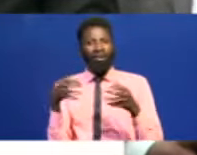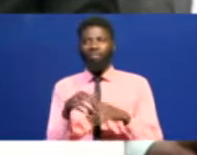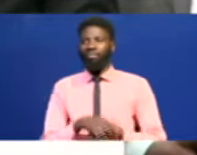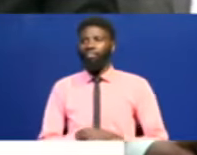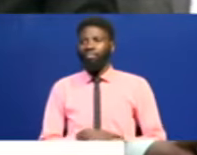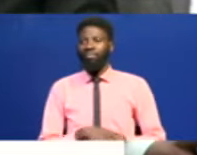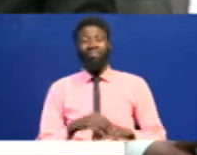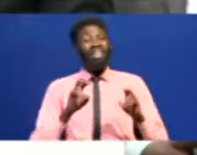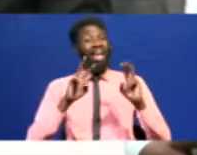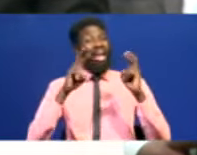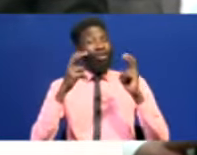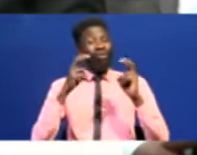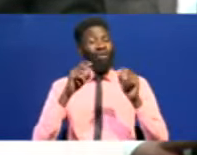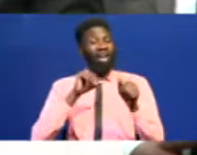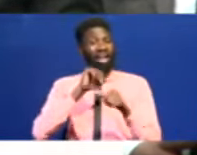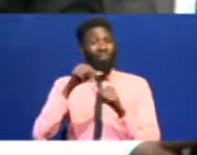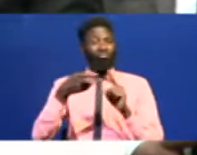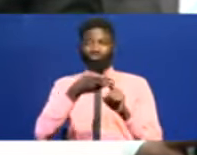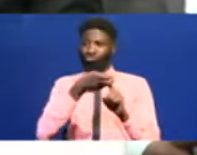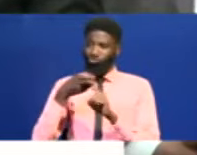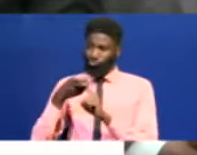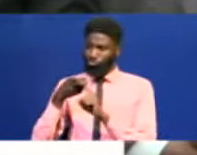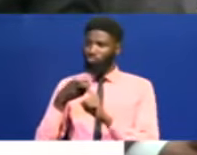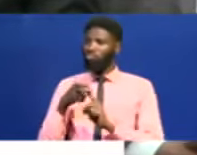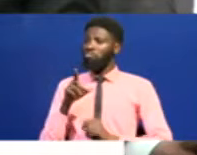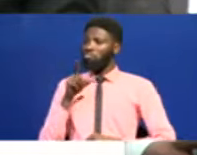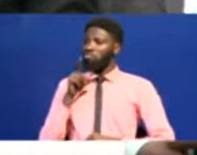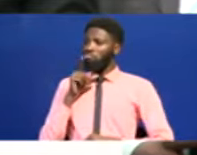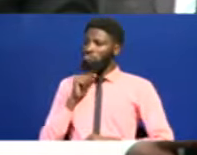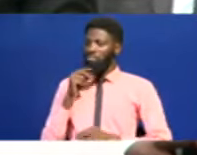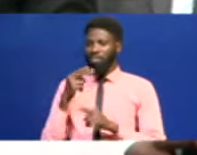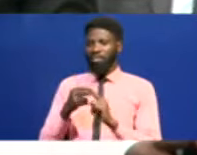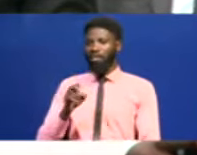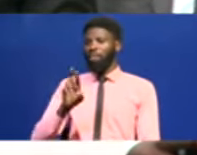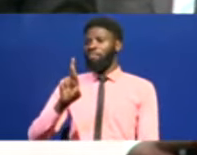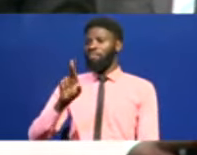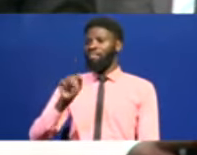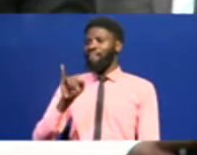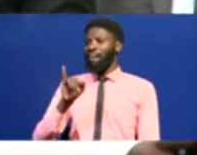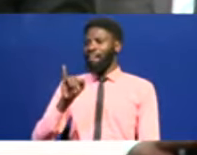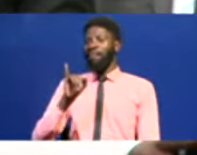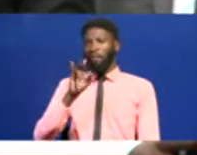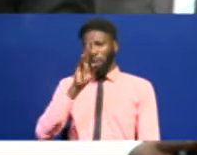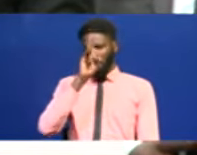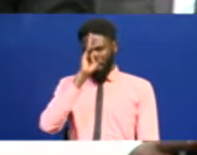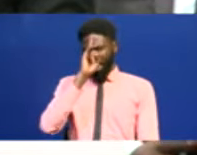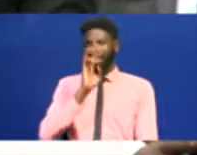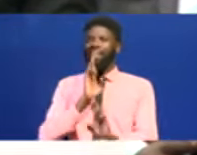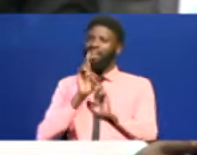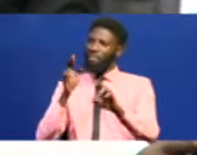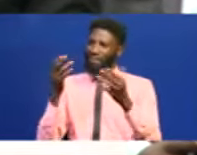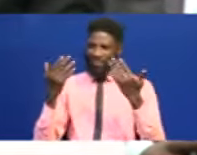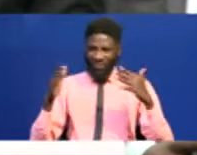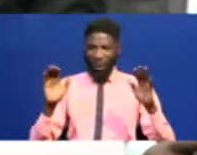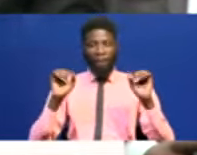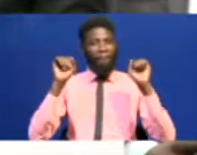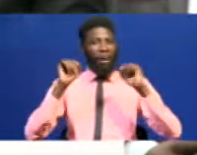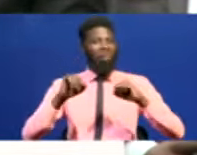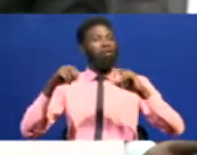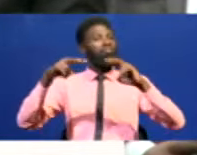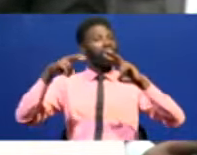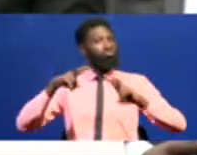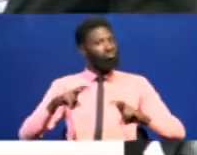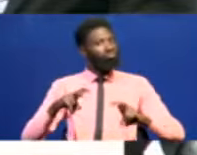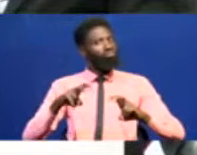was reported to the police and that there might be investigations into